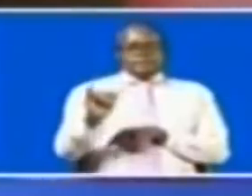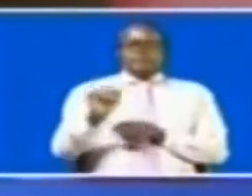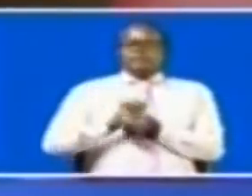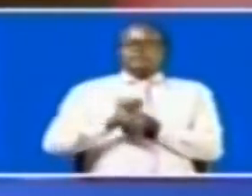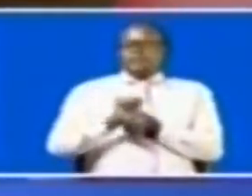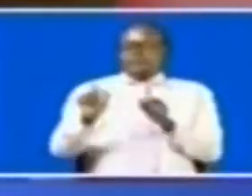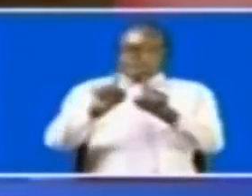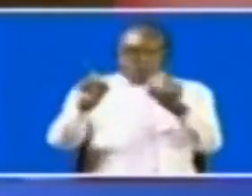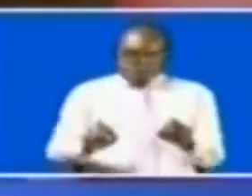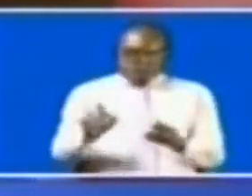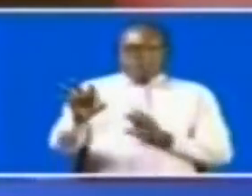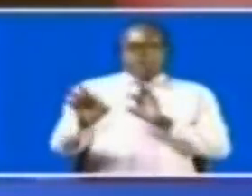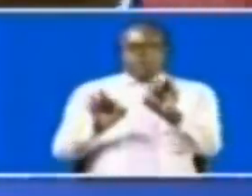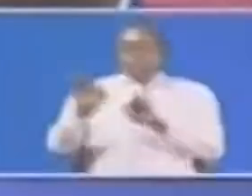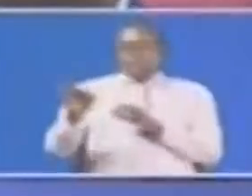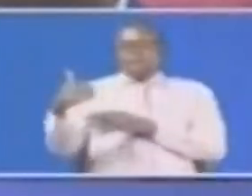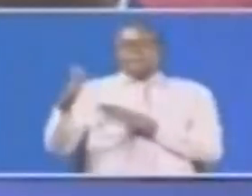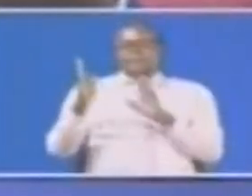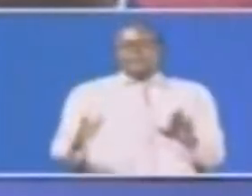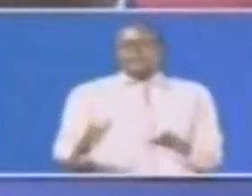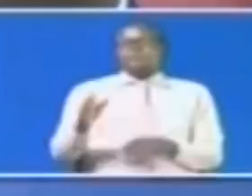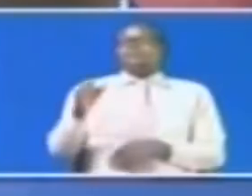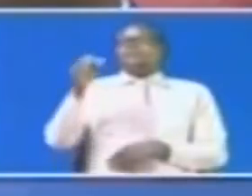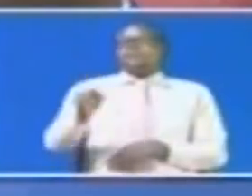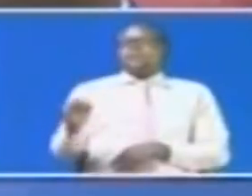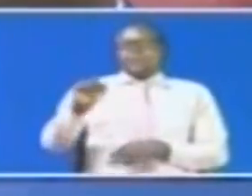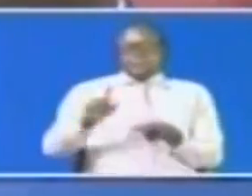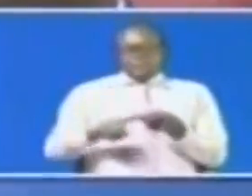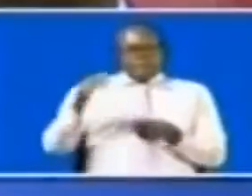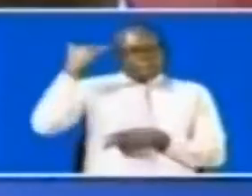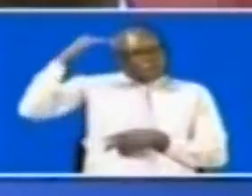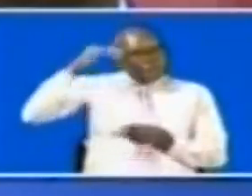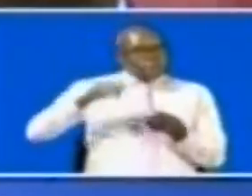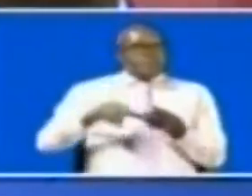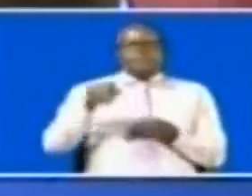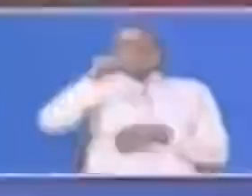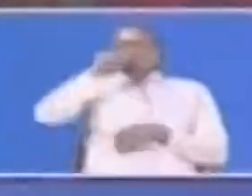on Friday vet those nominated as envoys to Saudi Arabia, Turkey,